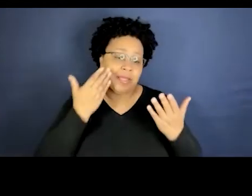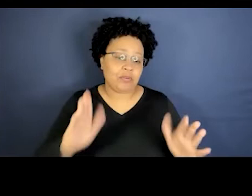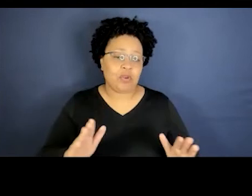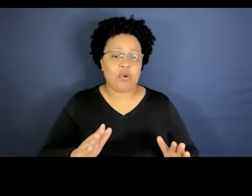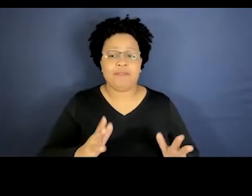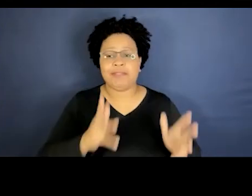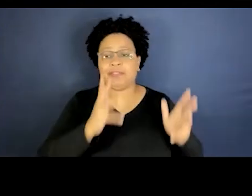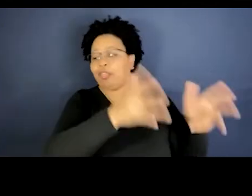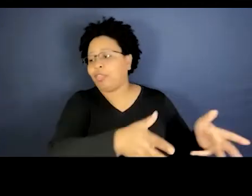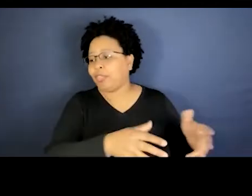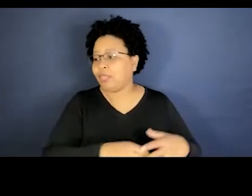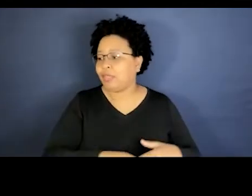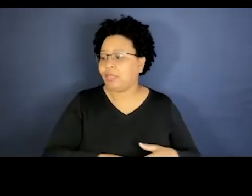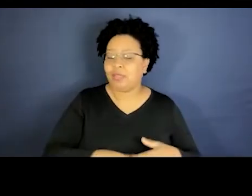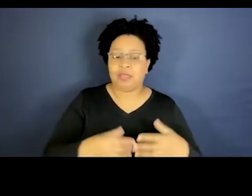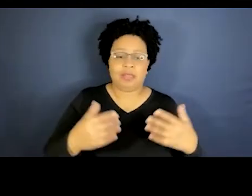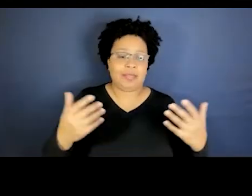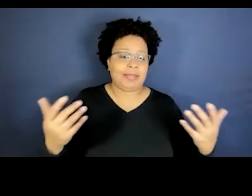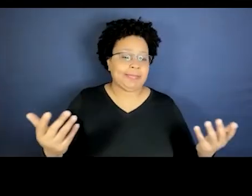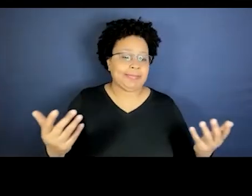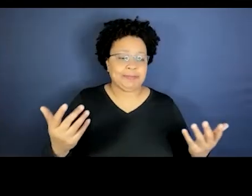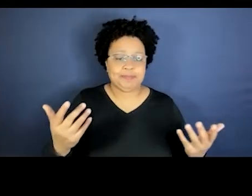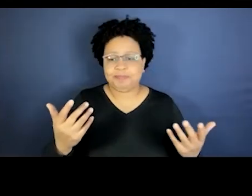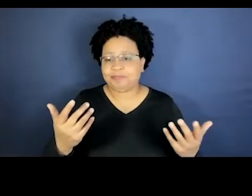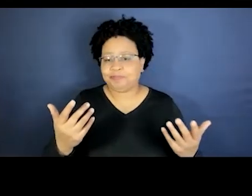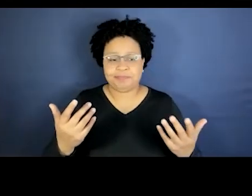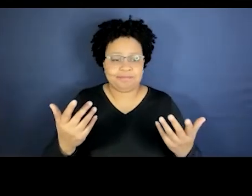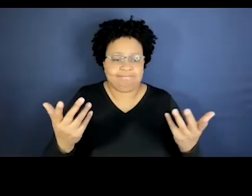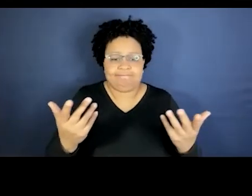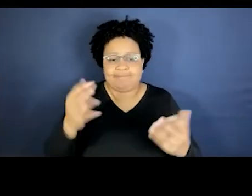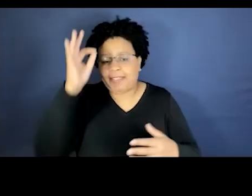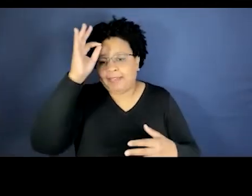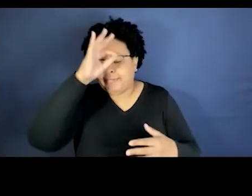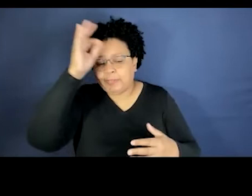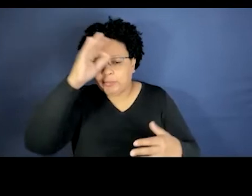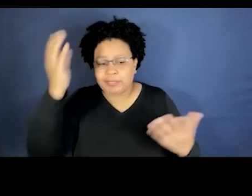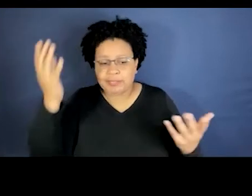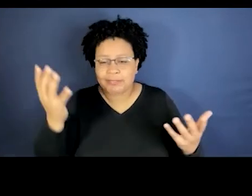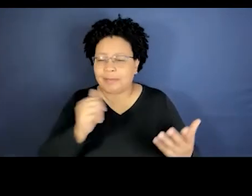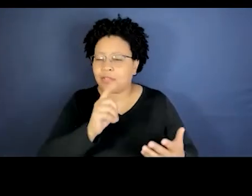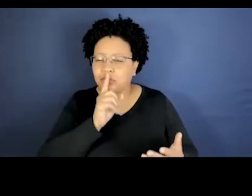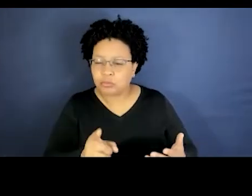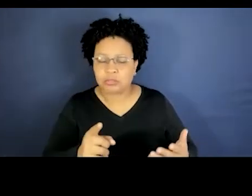ignorance. But because I did not know that, I didn't know what to look for. I wish I had